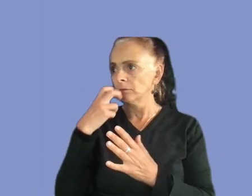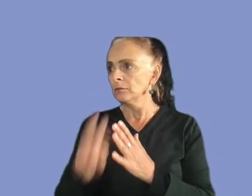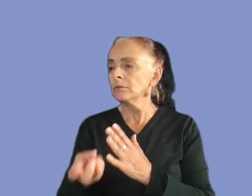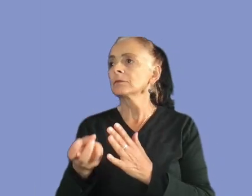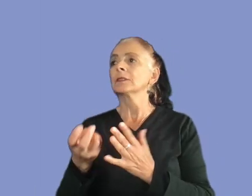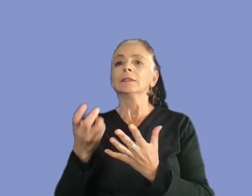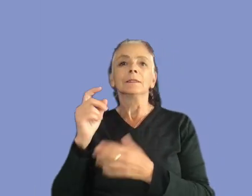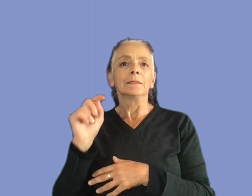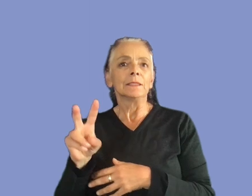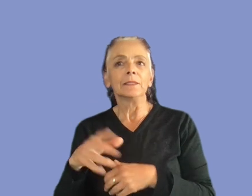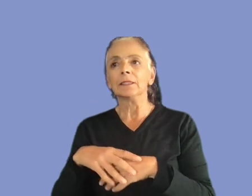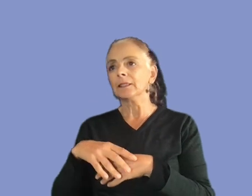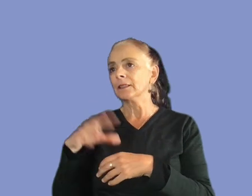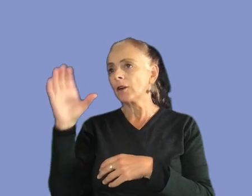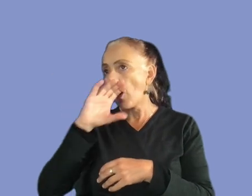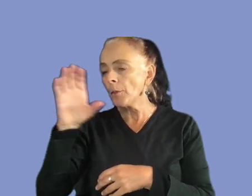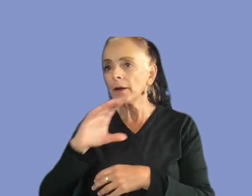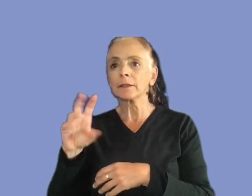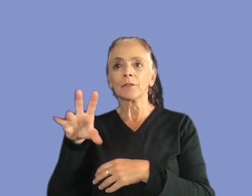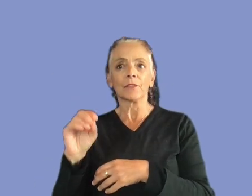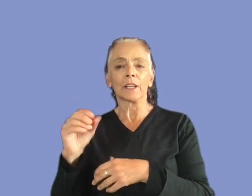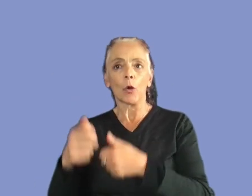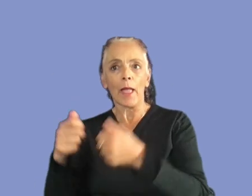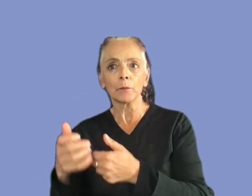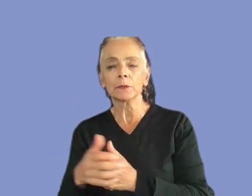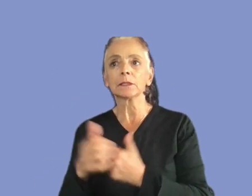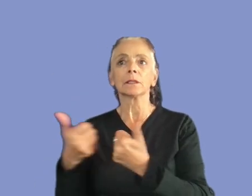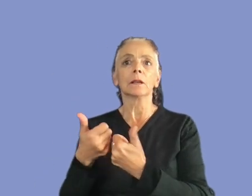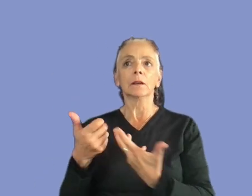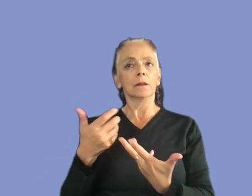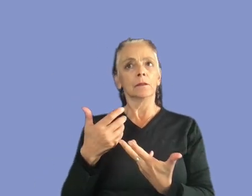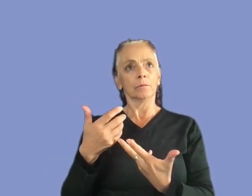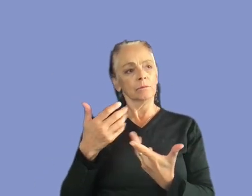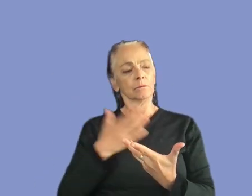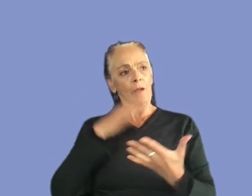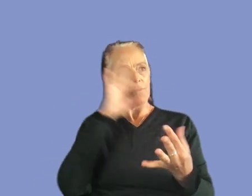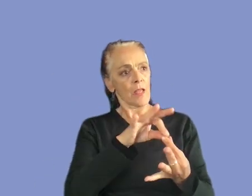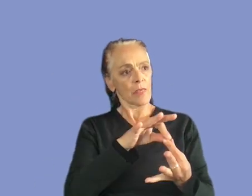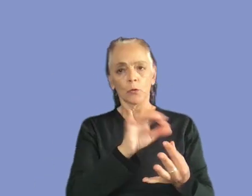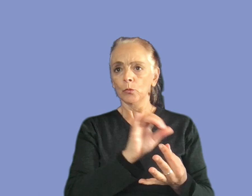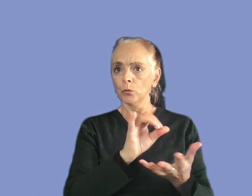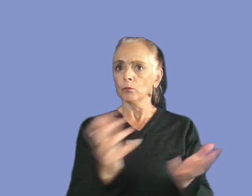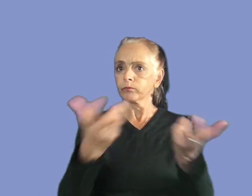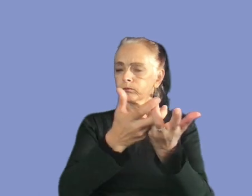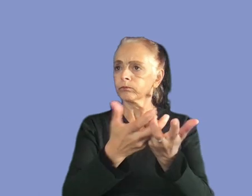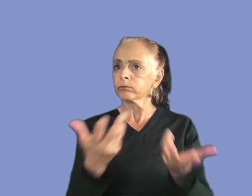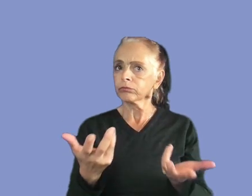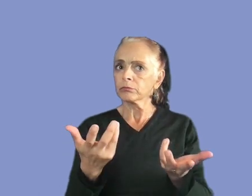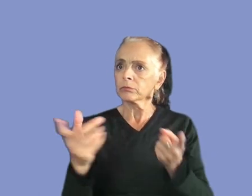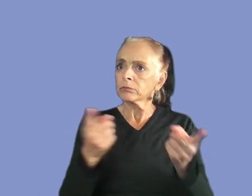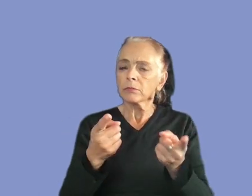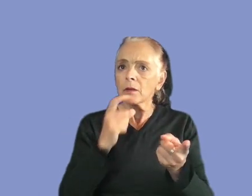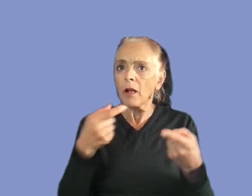me, my love of entertainment and the love of my faith held no conflict. There was room in my heart for both. And that's not to say that there's